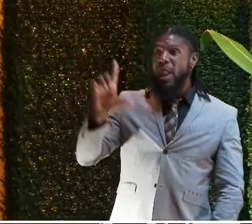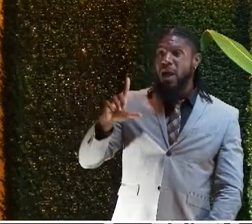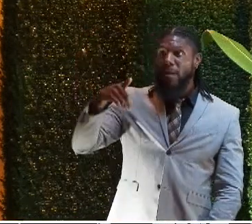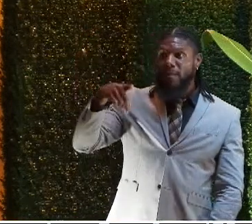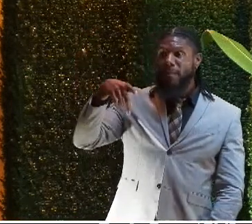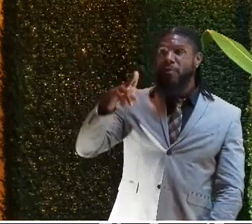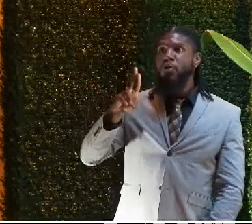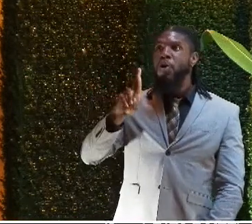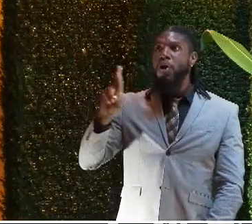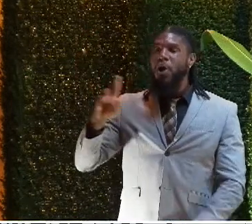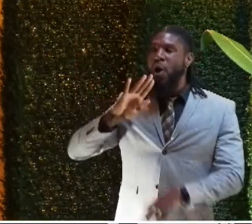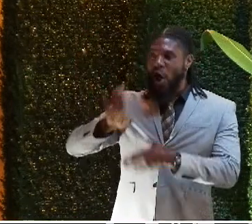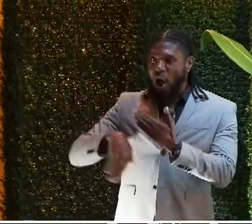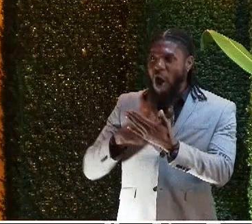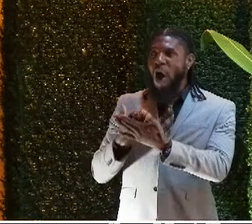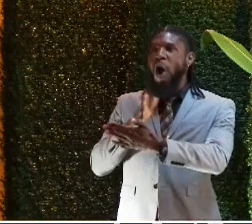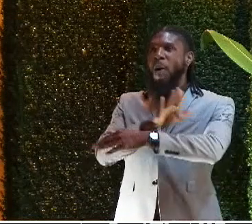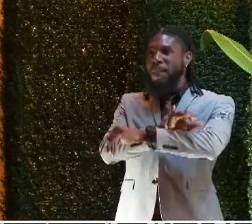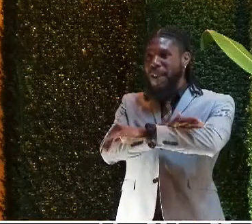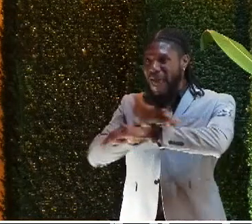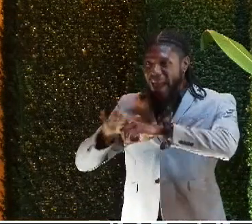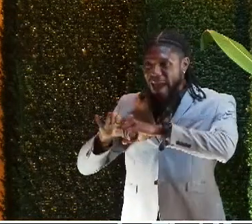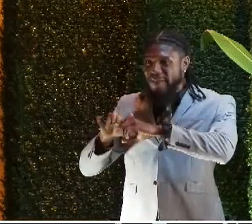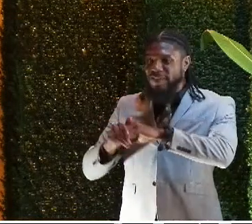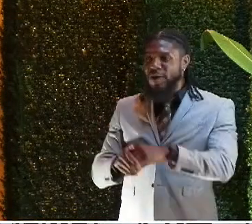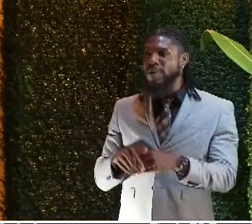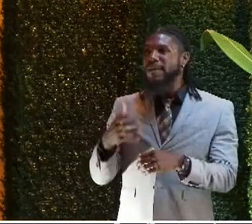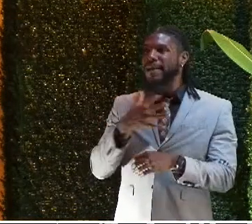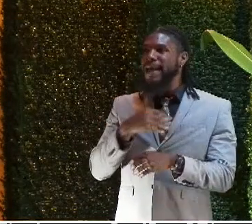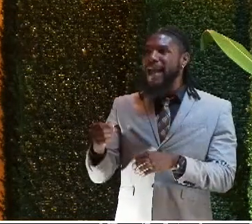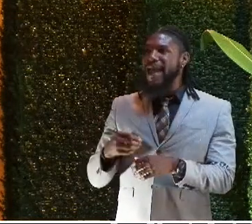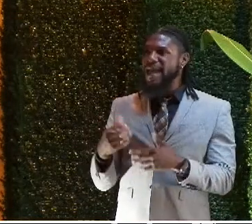all platforms and get your life.